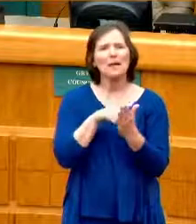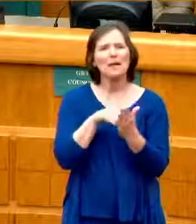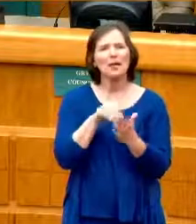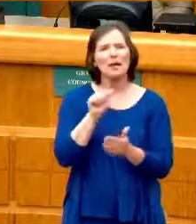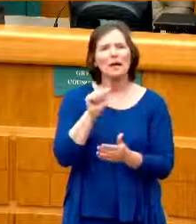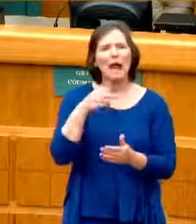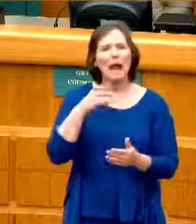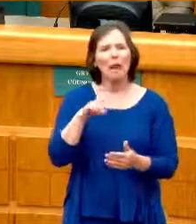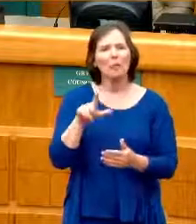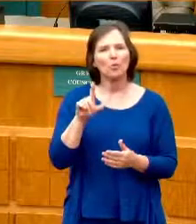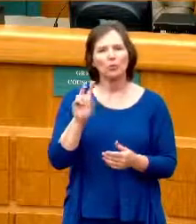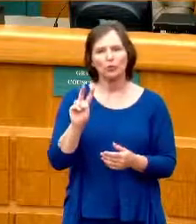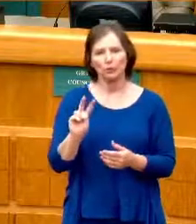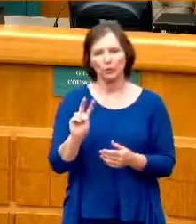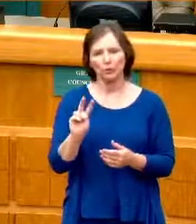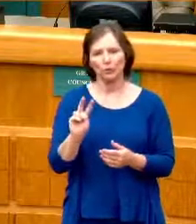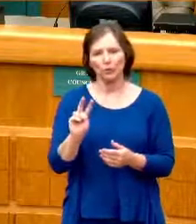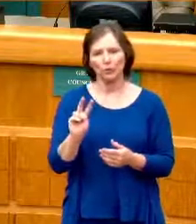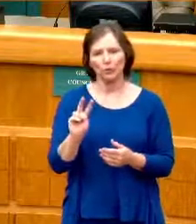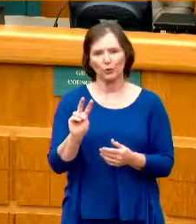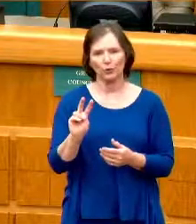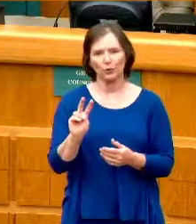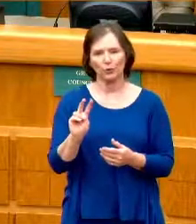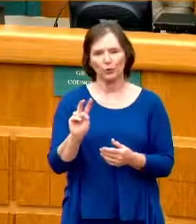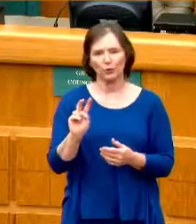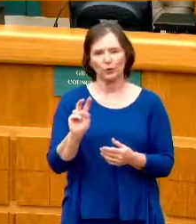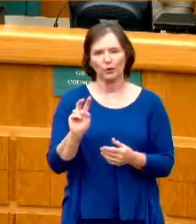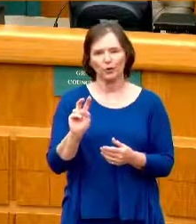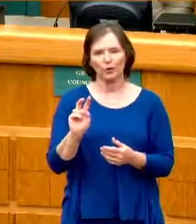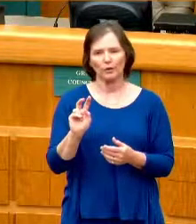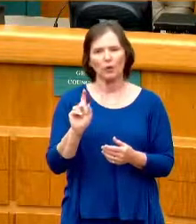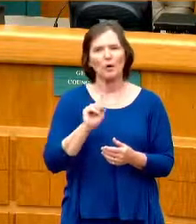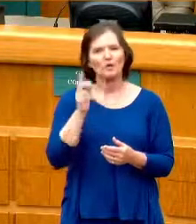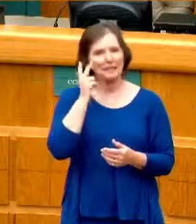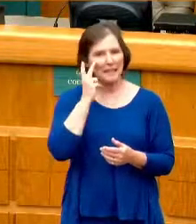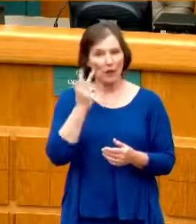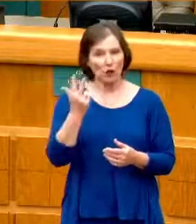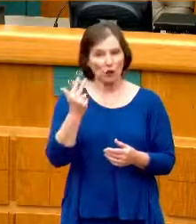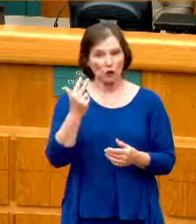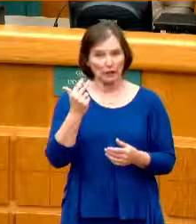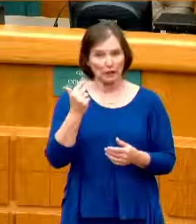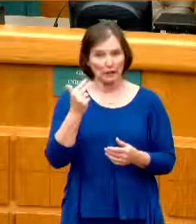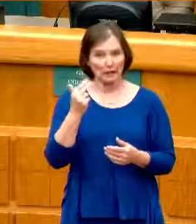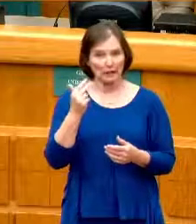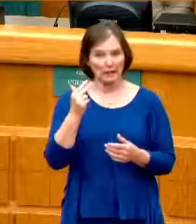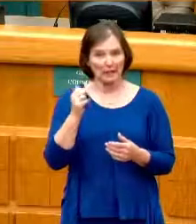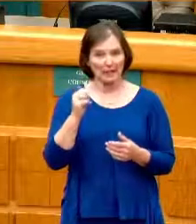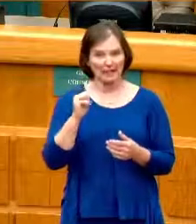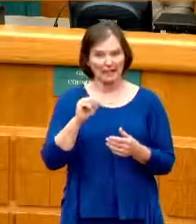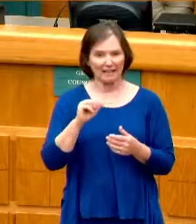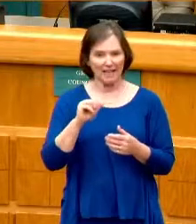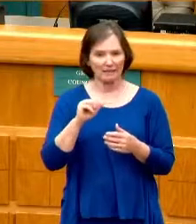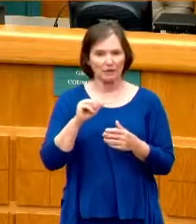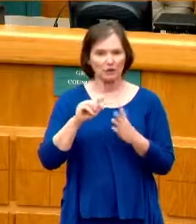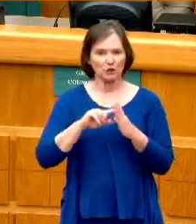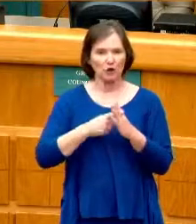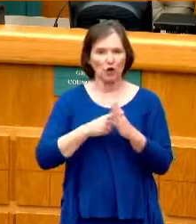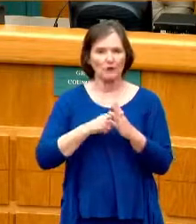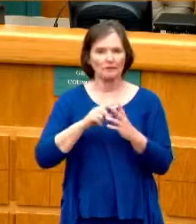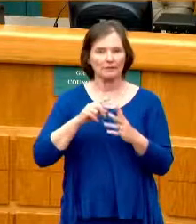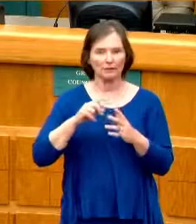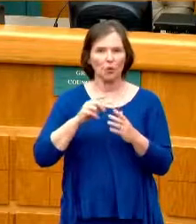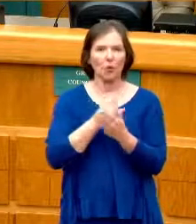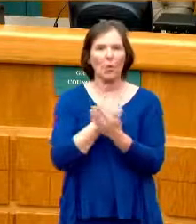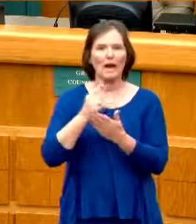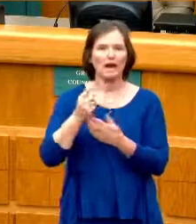on the 13 where it dips down, that's the beginning of the second week for ICU patients. And it's 13, 14, 15,